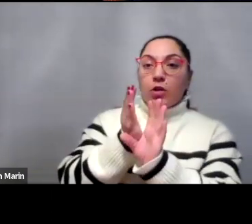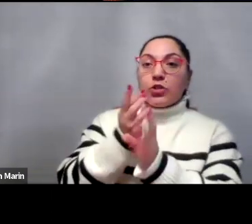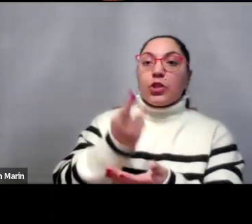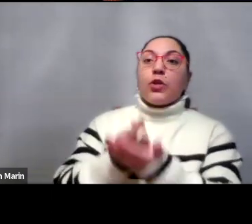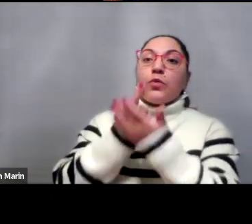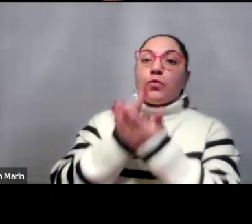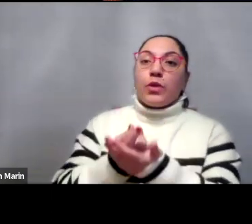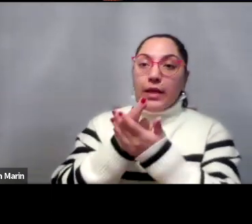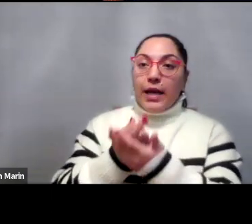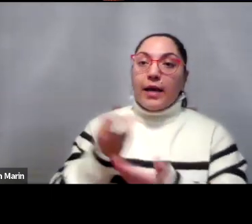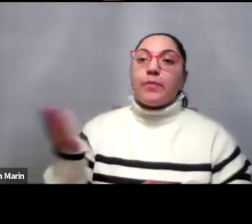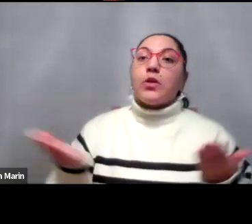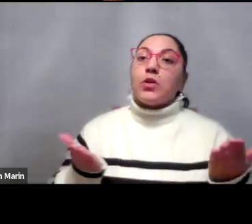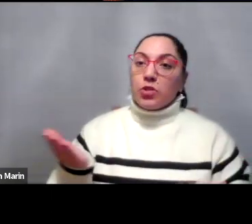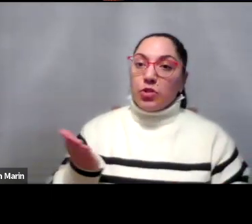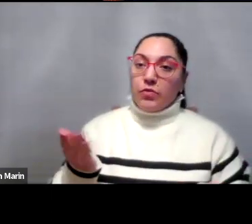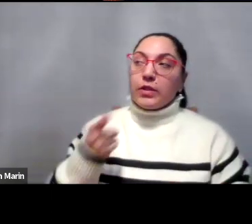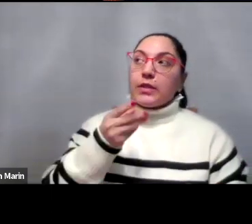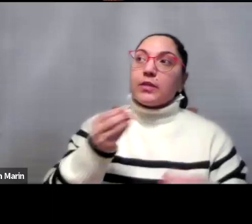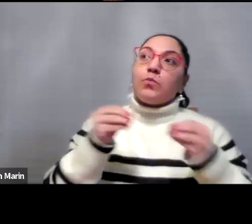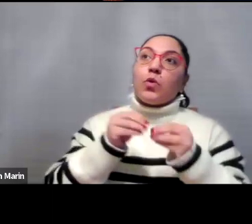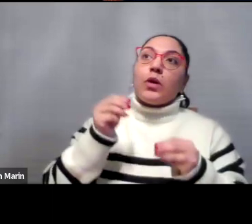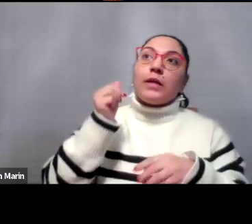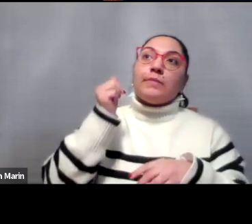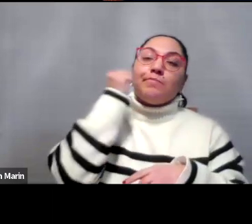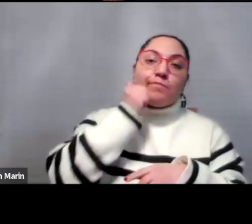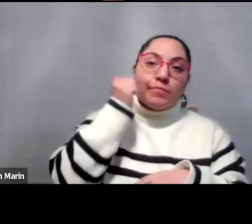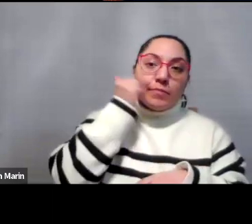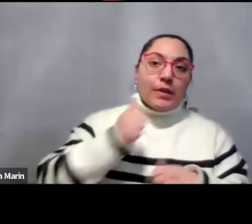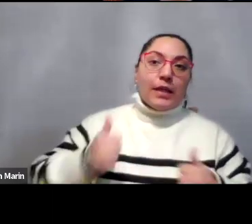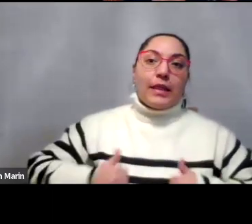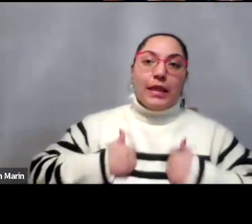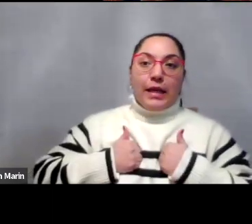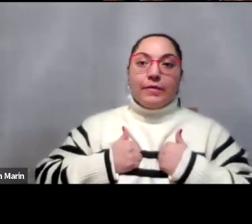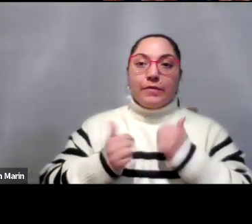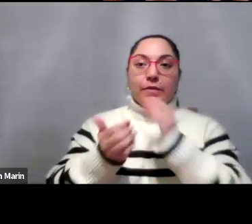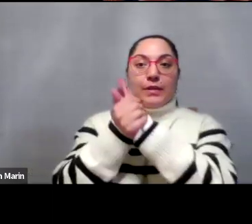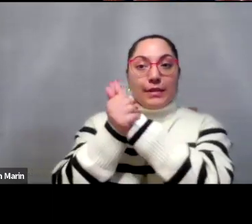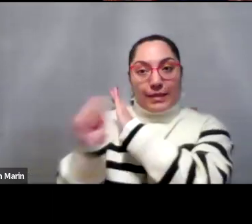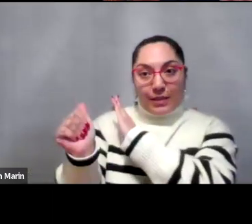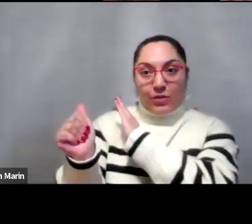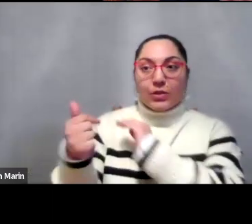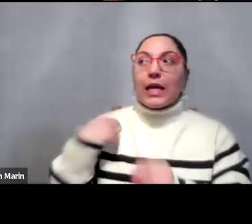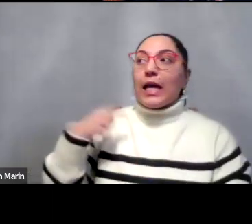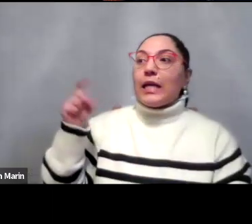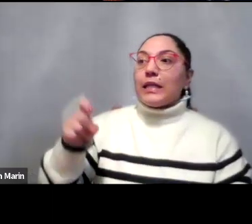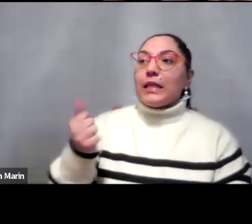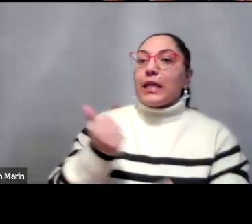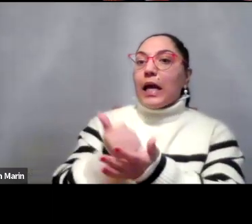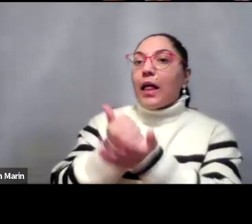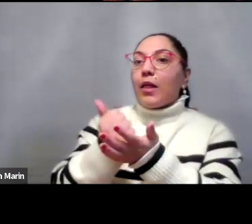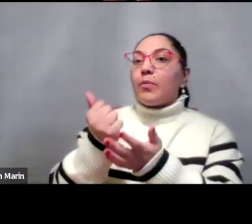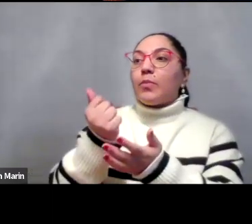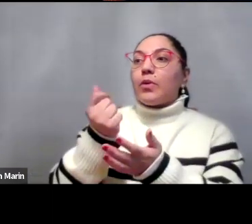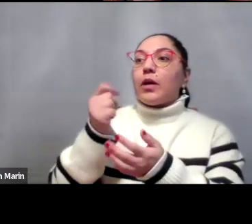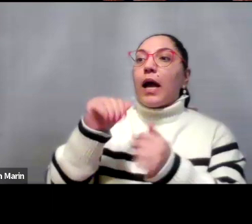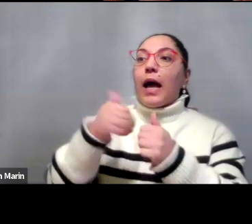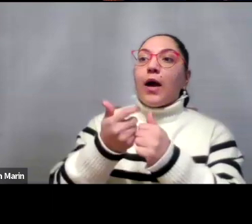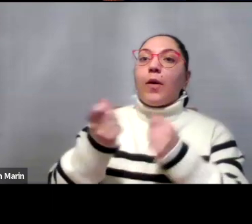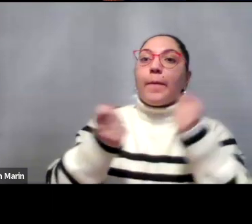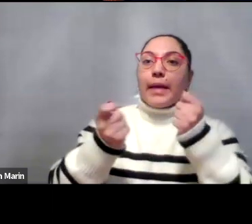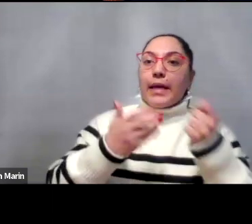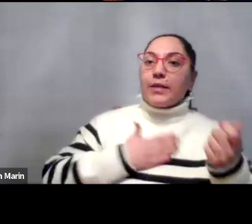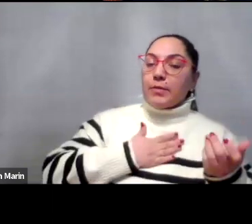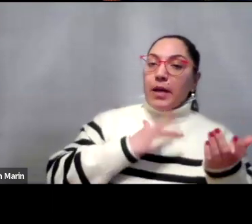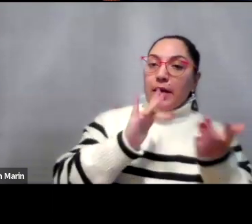That is more of a, daily life skills. I need help kind of learning about managing my